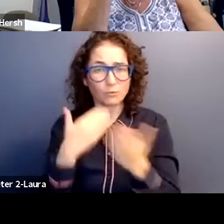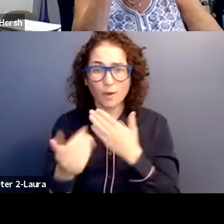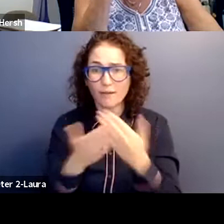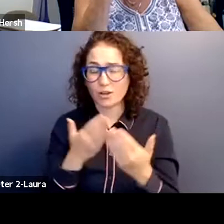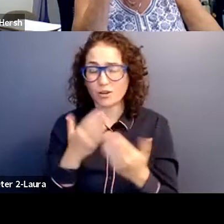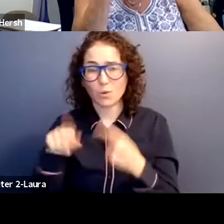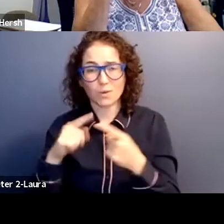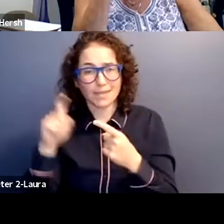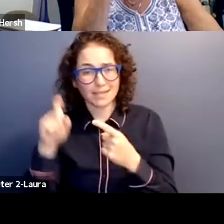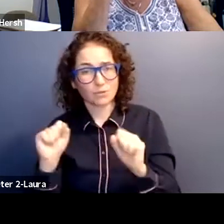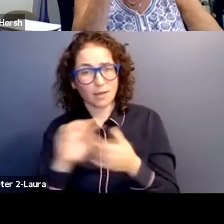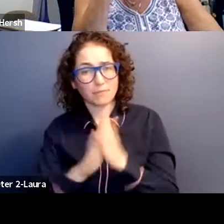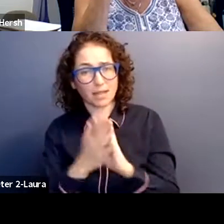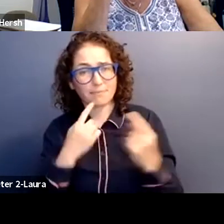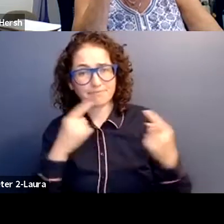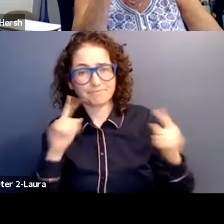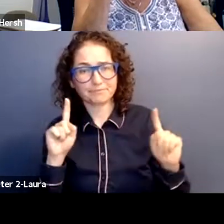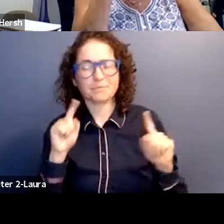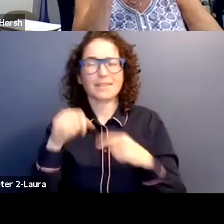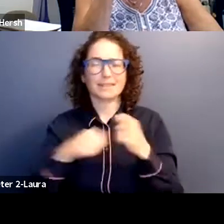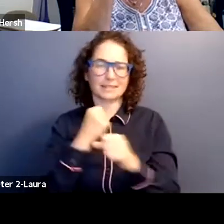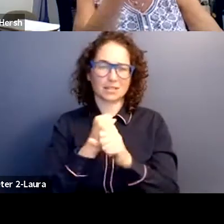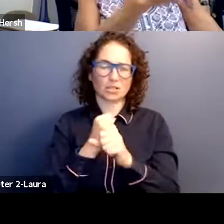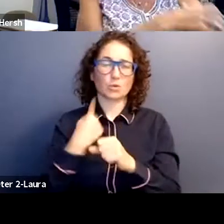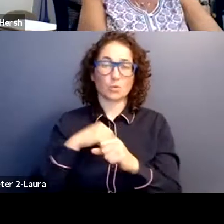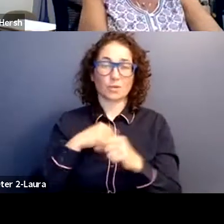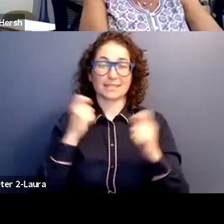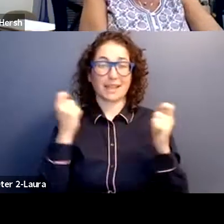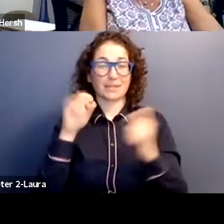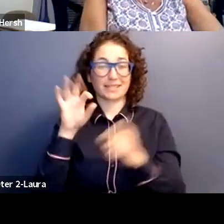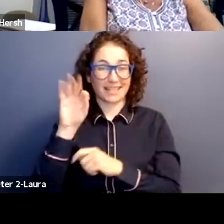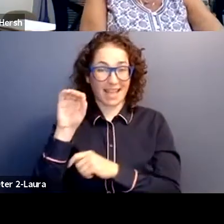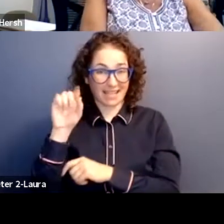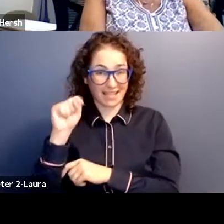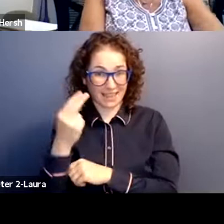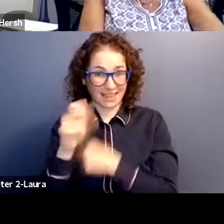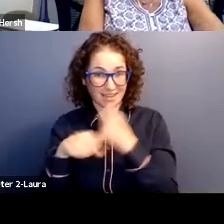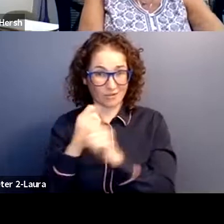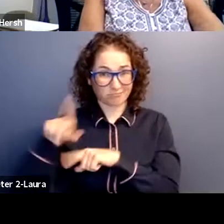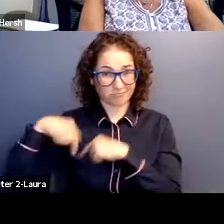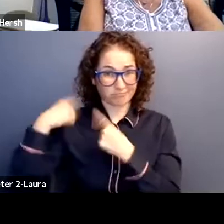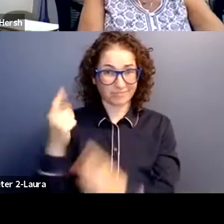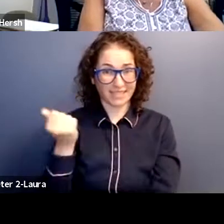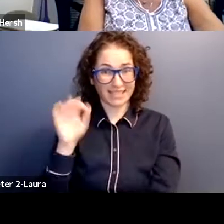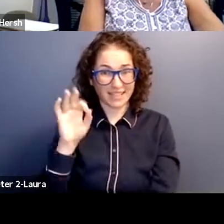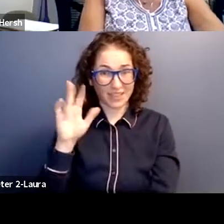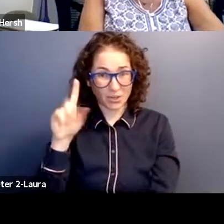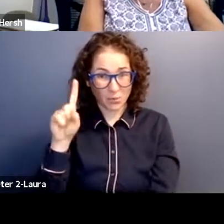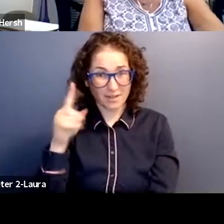they need it to succeed. So, this year for us at Berkeley, we're celebrating our 90th year. We've been in existence in 1931, and we have